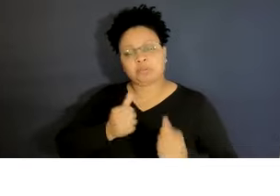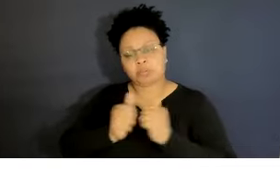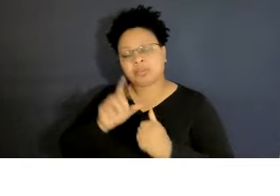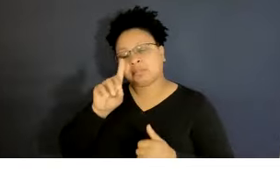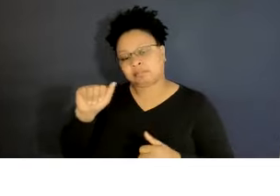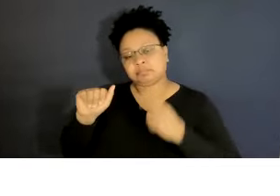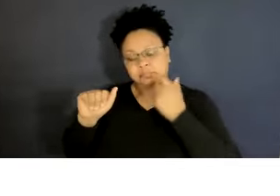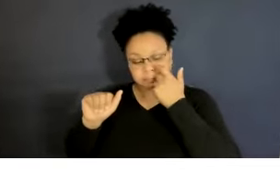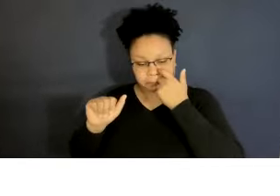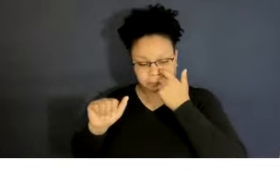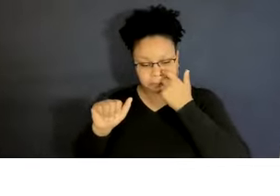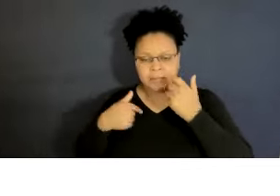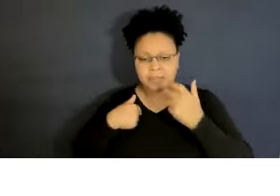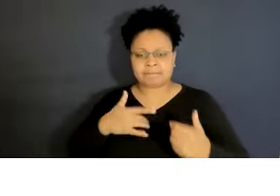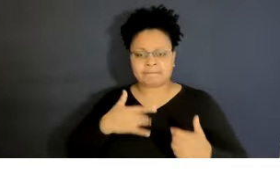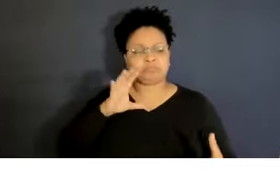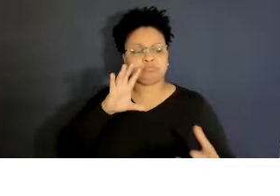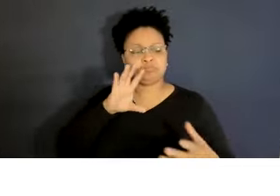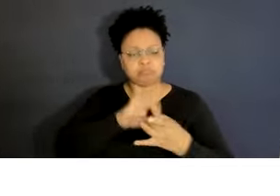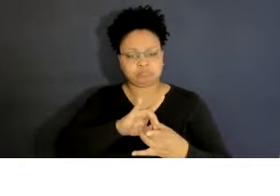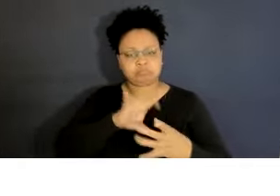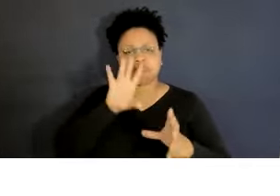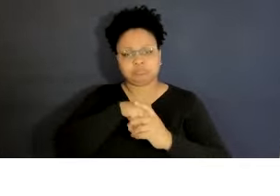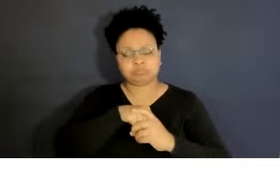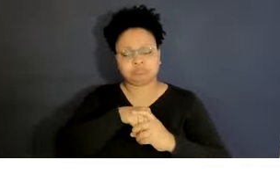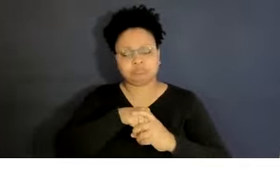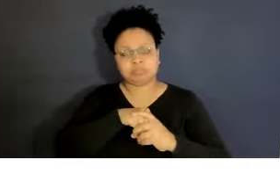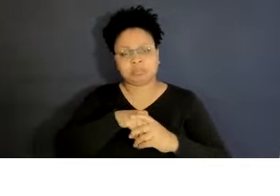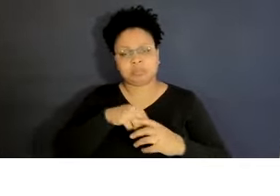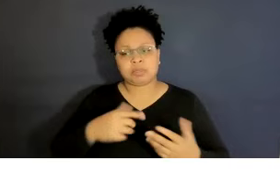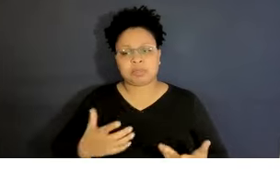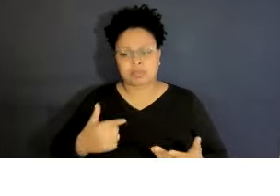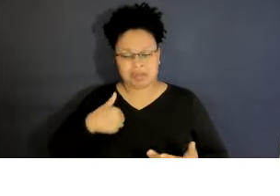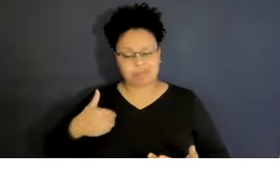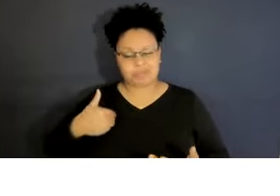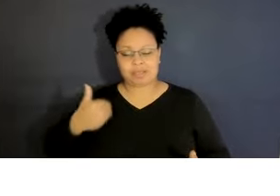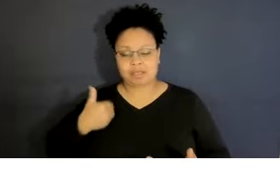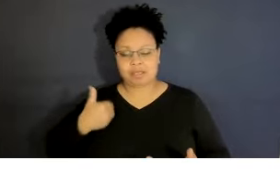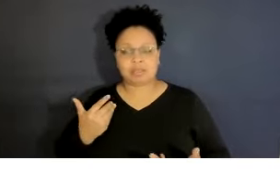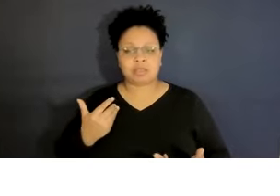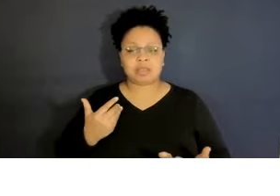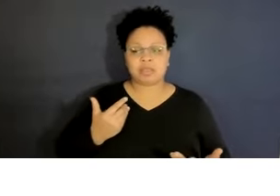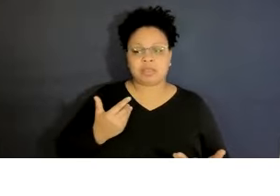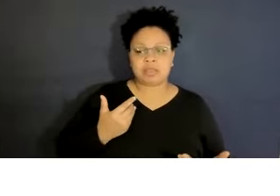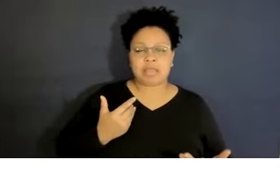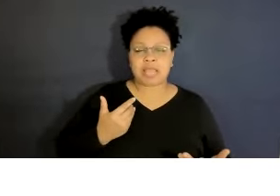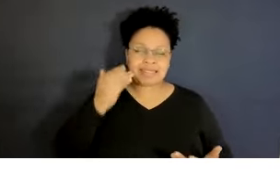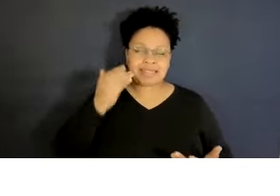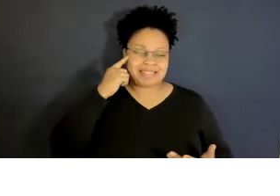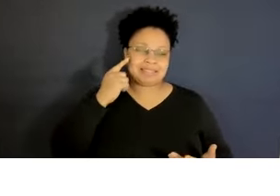disability when I was younger. And I think part of me was